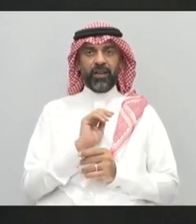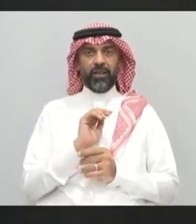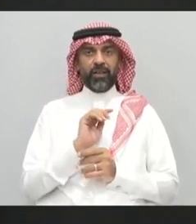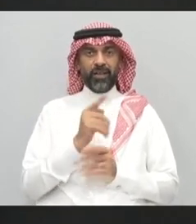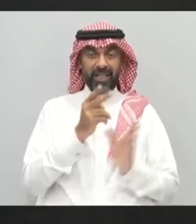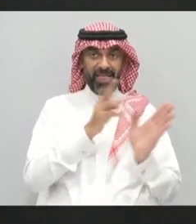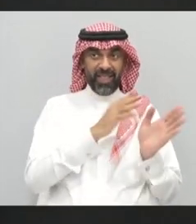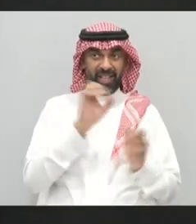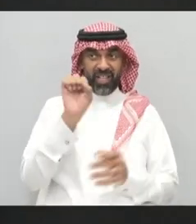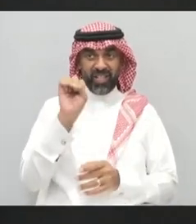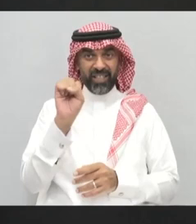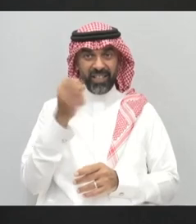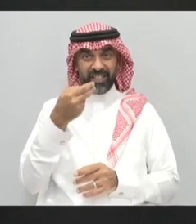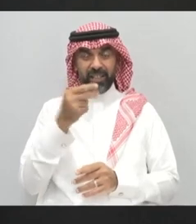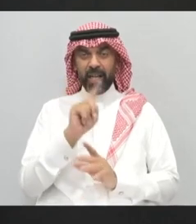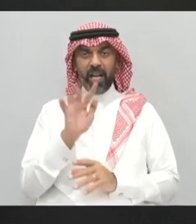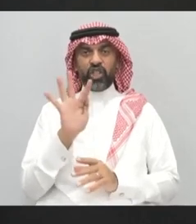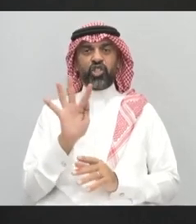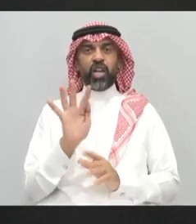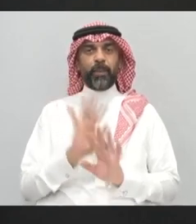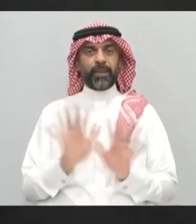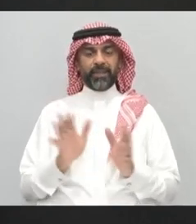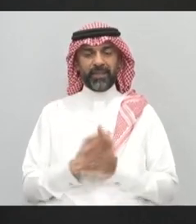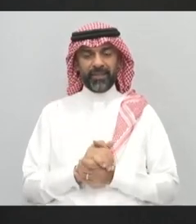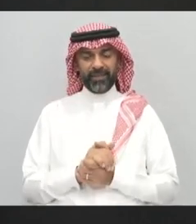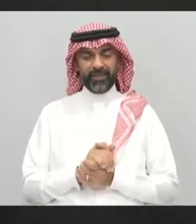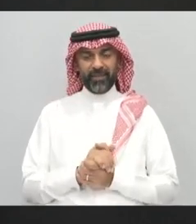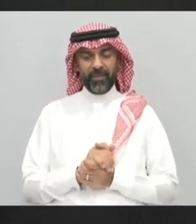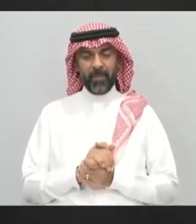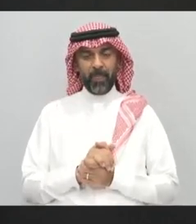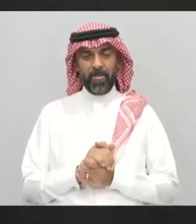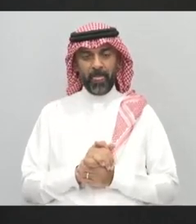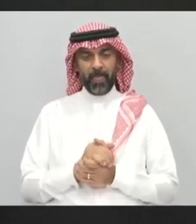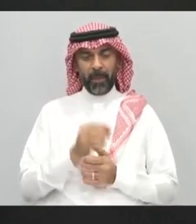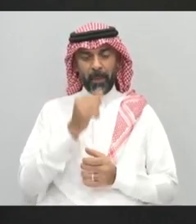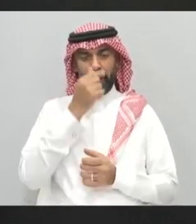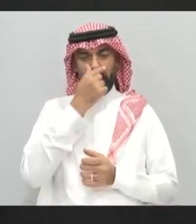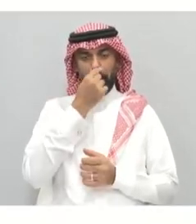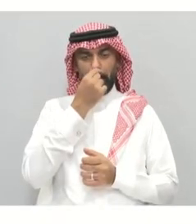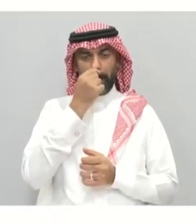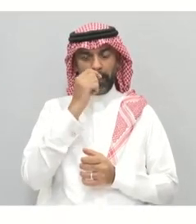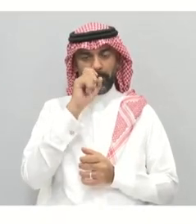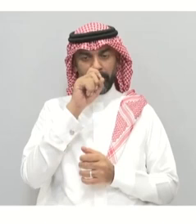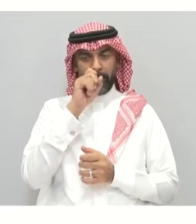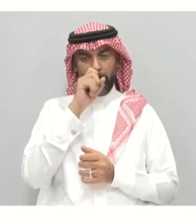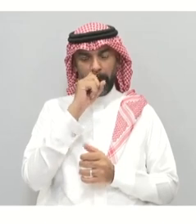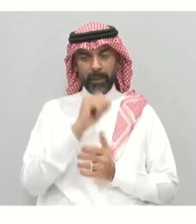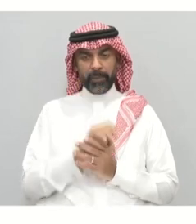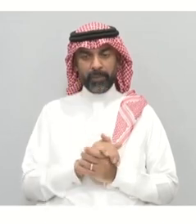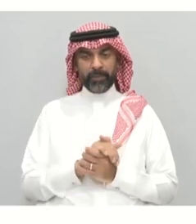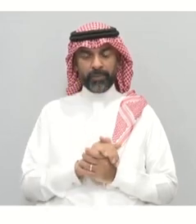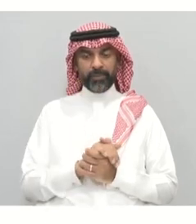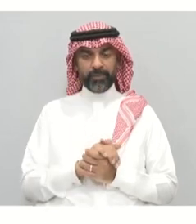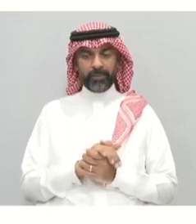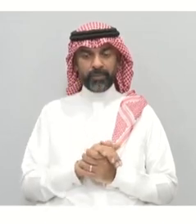Chip, chip. Well done, okay? And also we have a consonant blend.